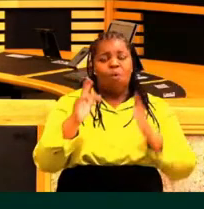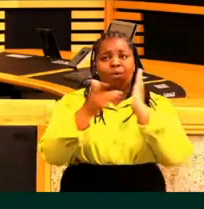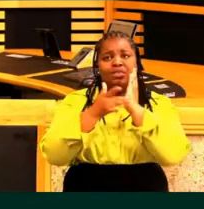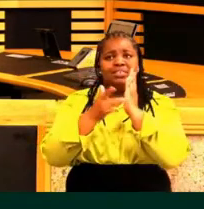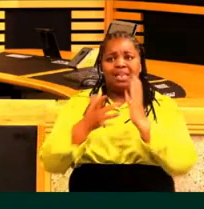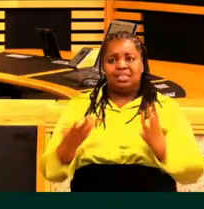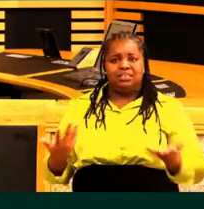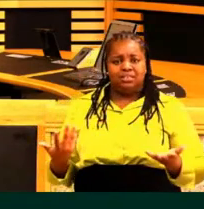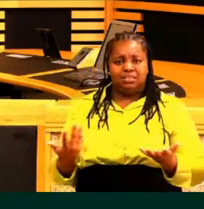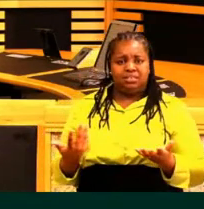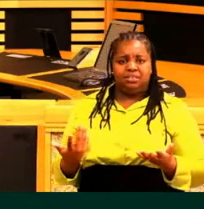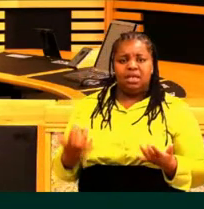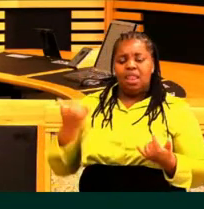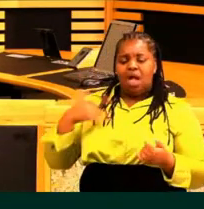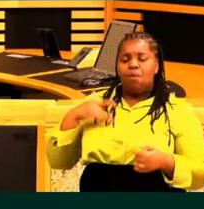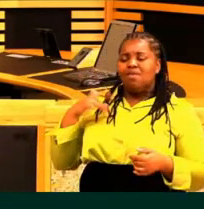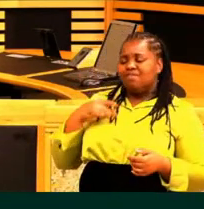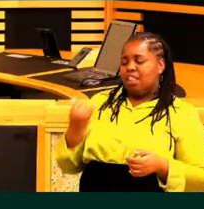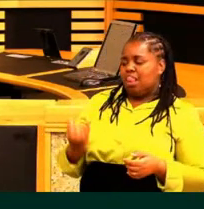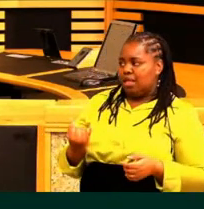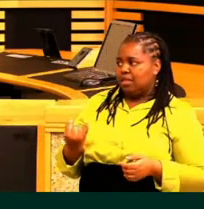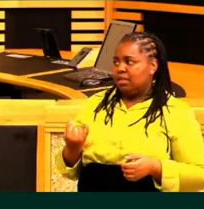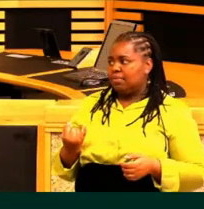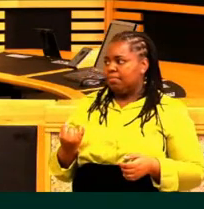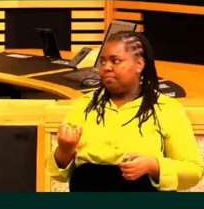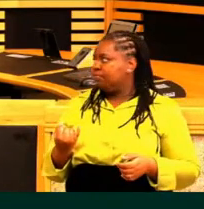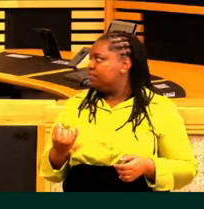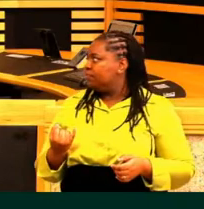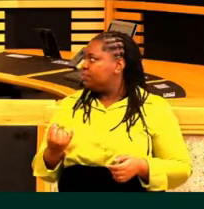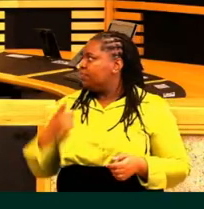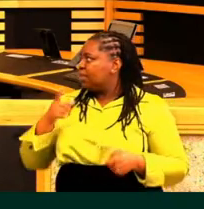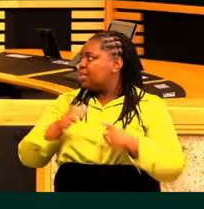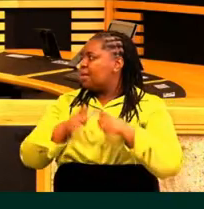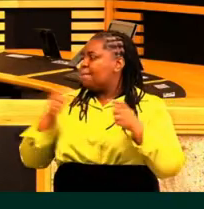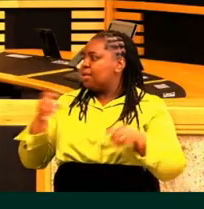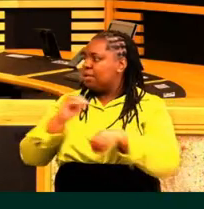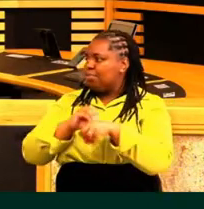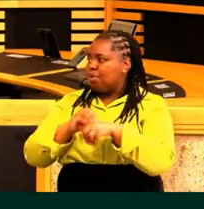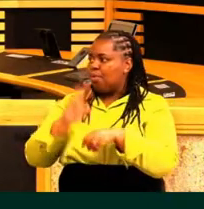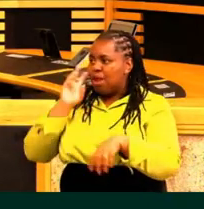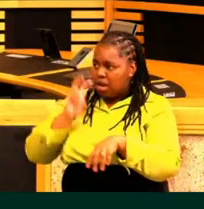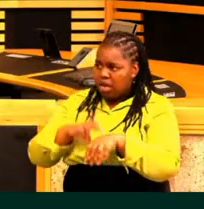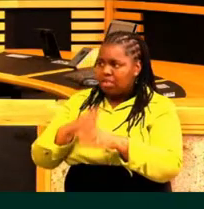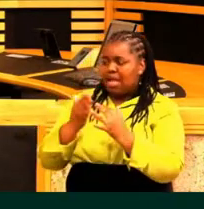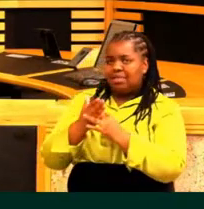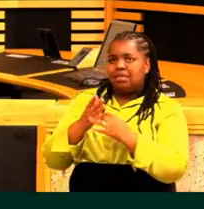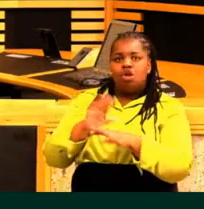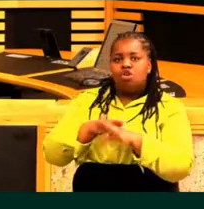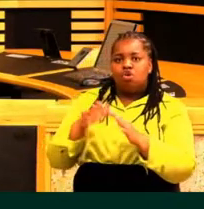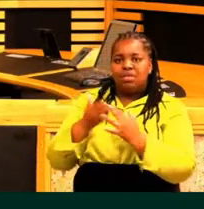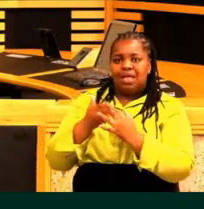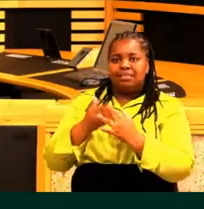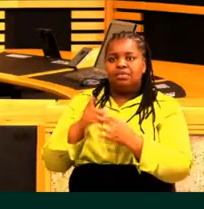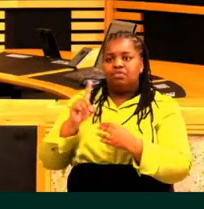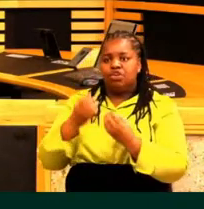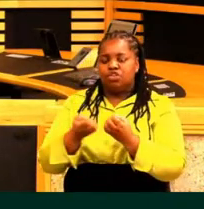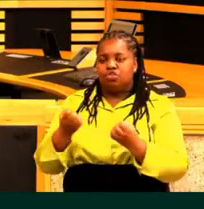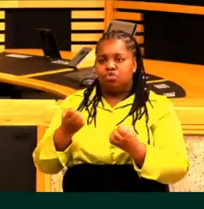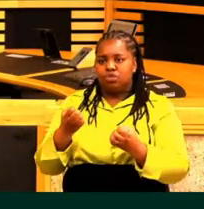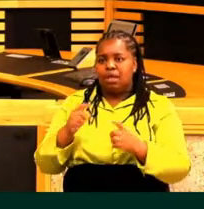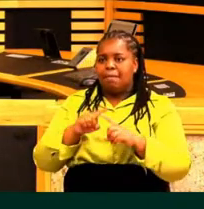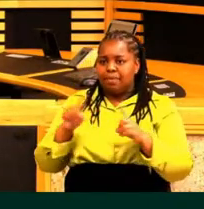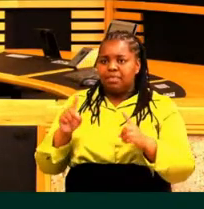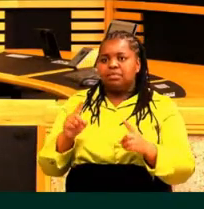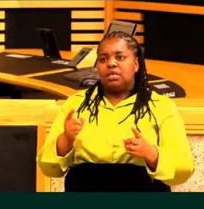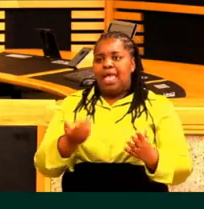so we feel that is um the big problem that we need access and access is not just resources to computers but actually